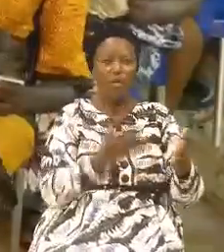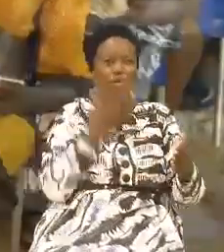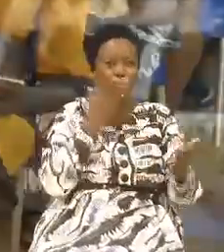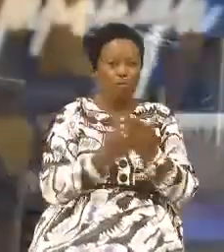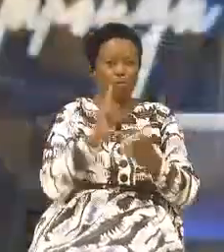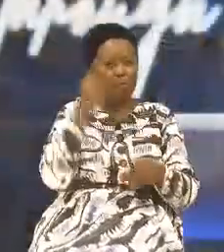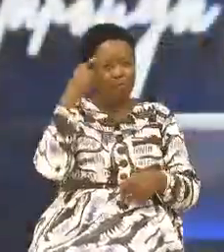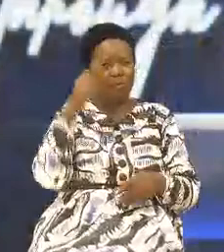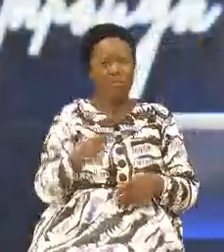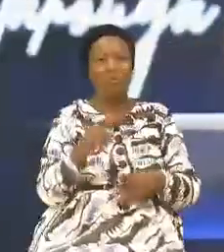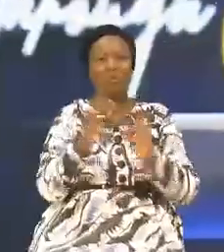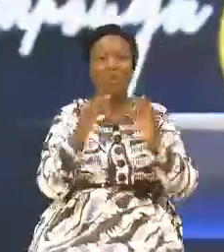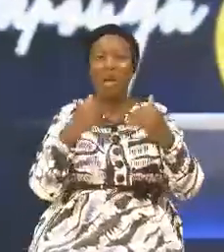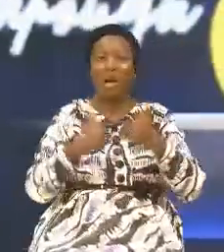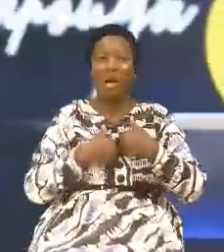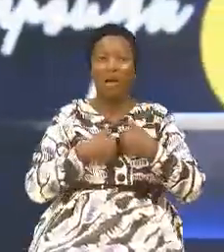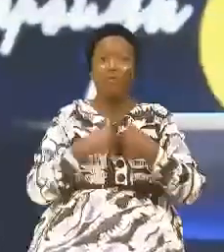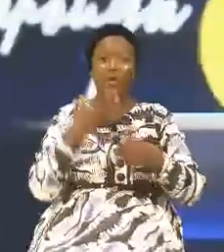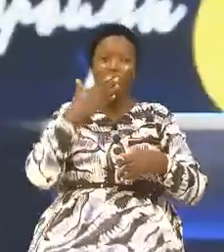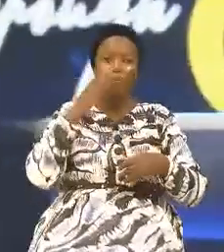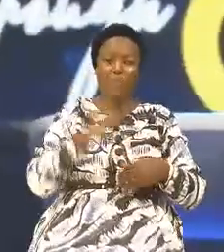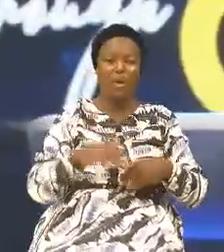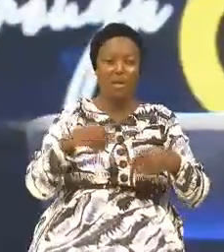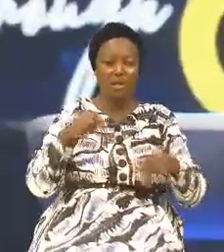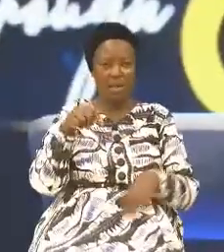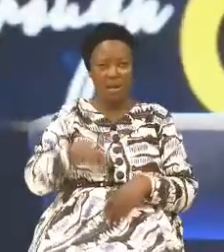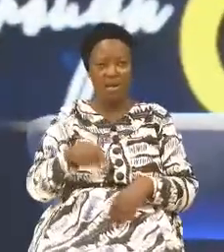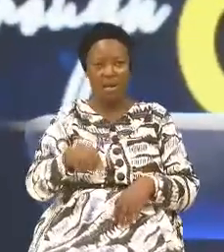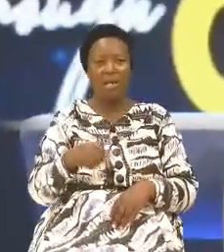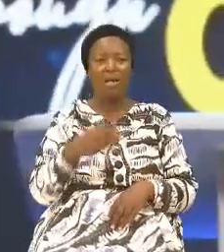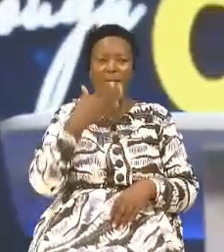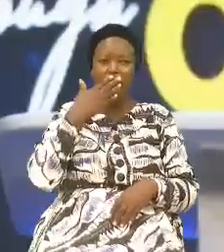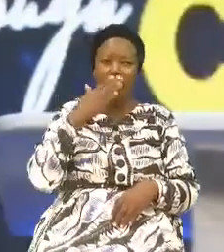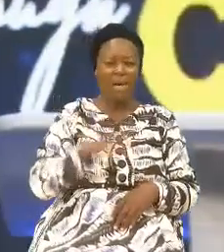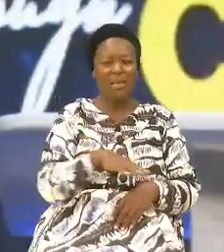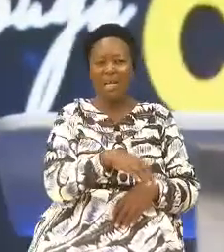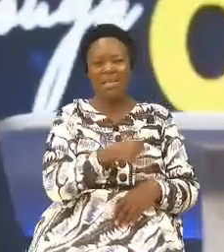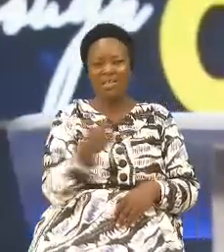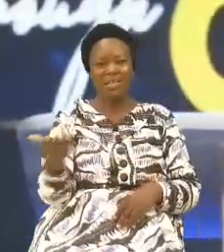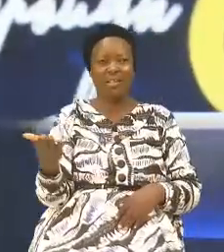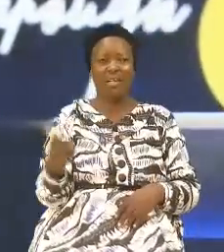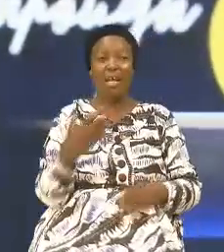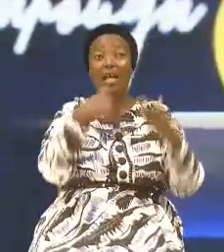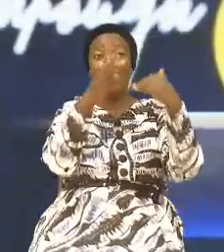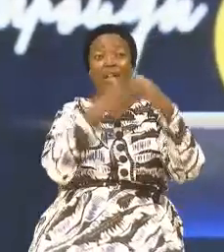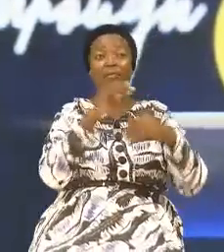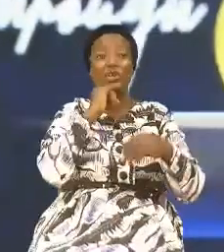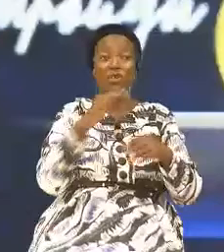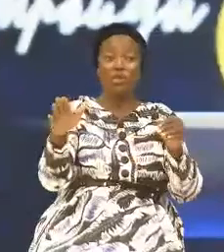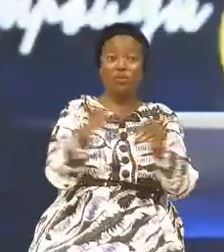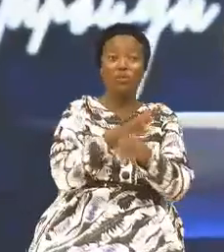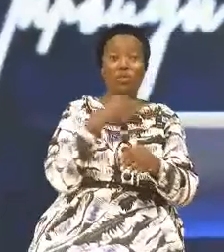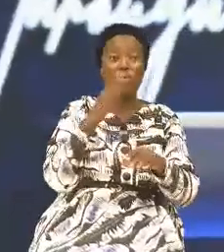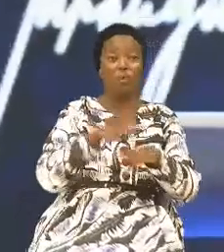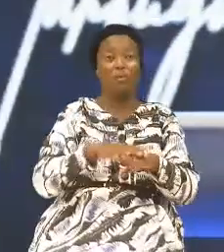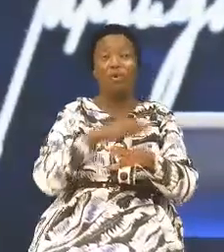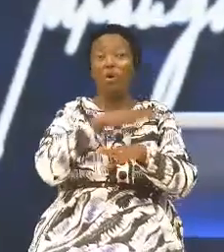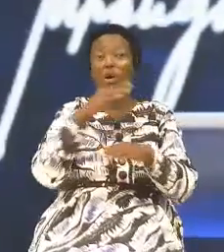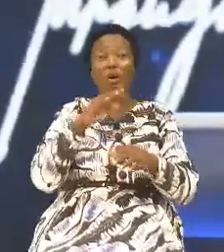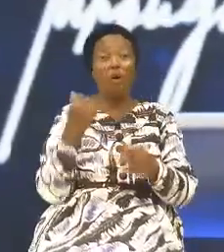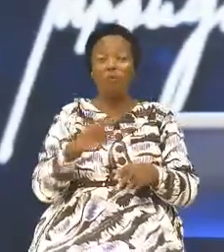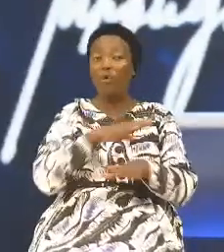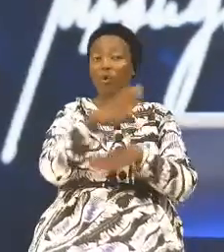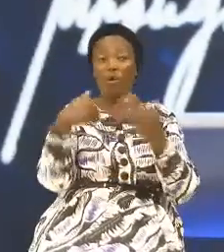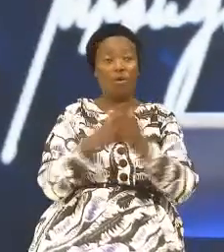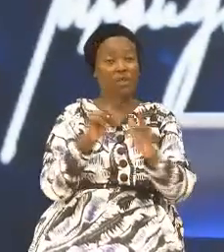bad throat and bad lungs and bad legs, heaven is full of all the spare parts. Heaven will fix